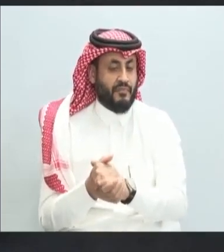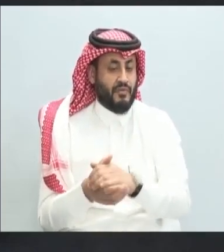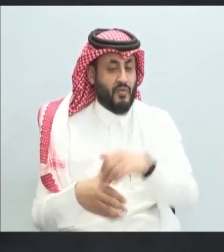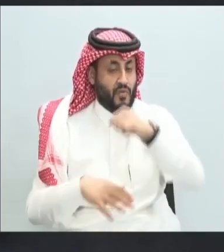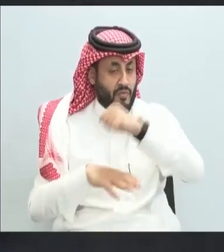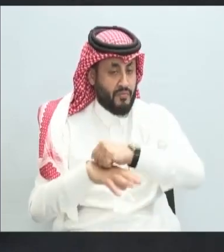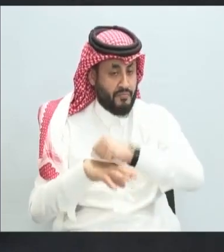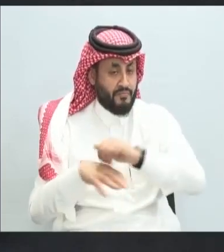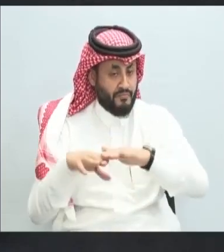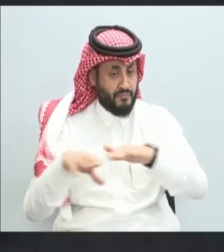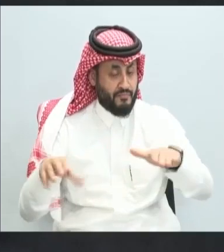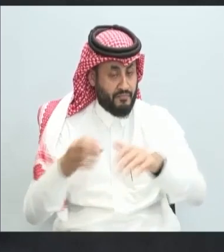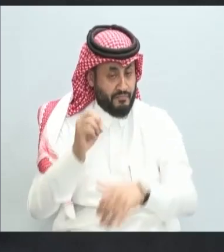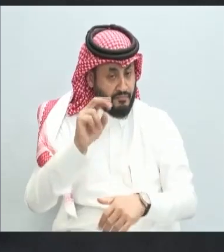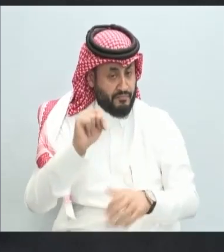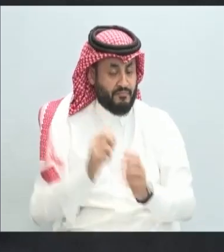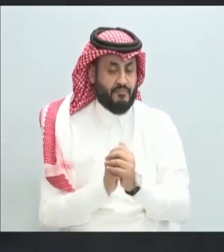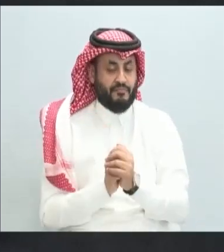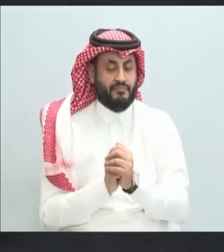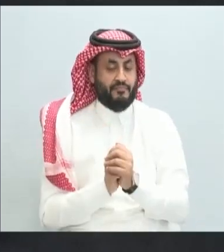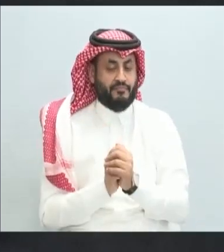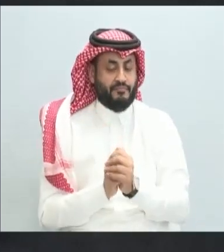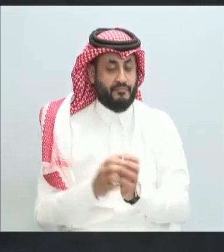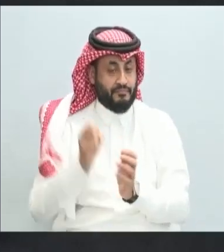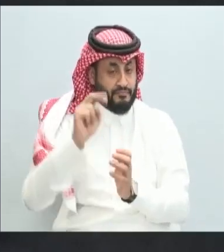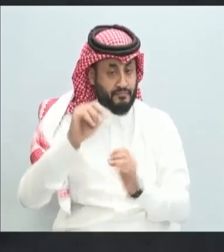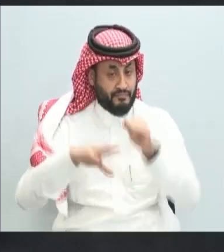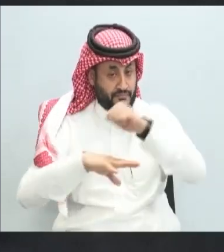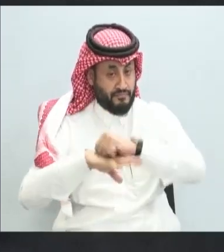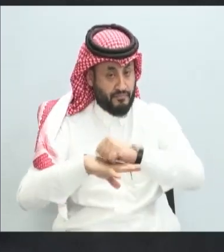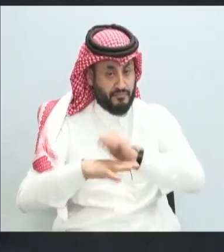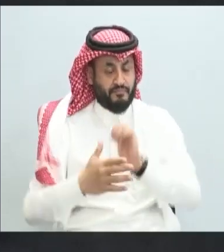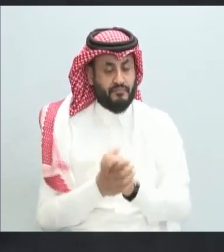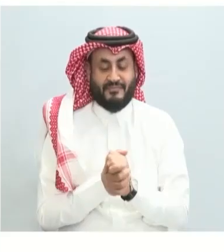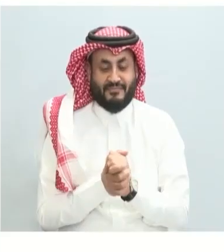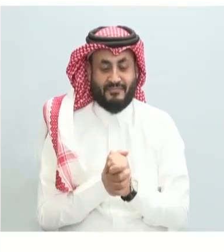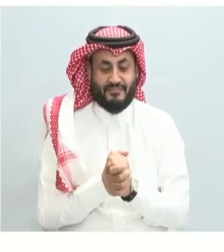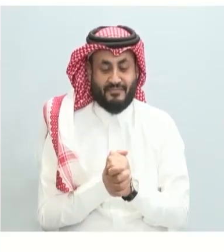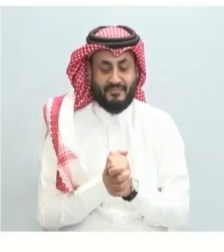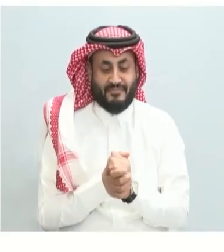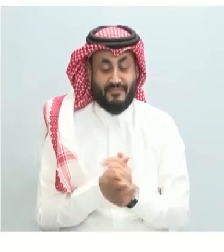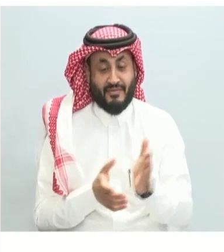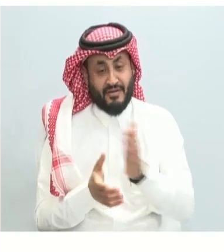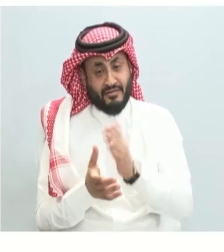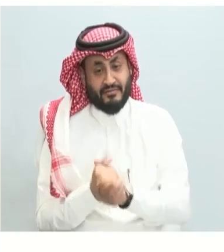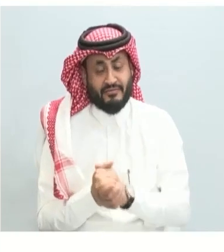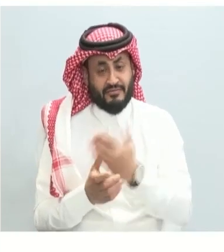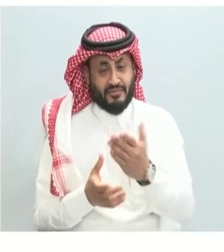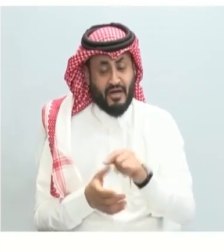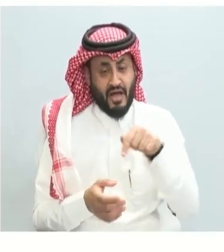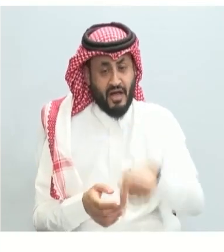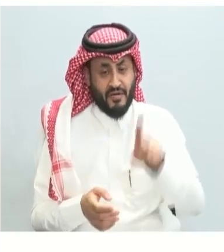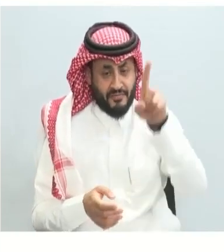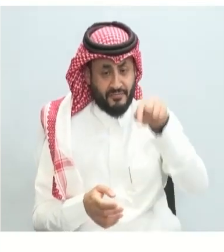are on the desk. They are on the desk. And now let's get to know